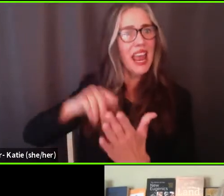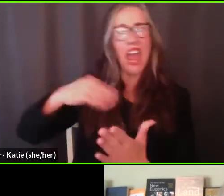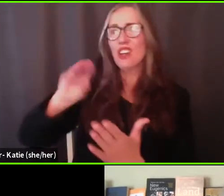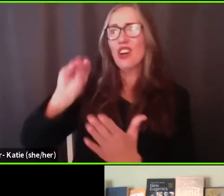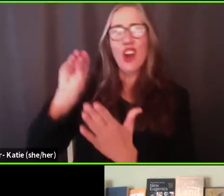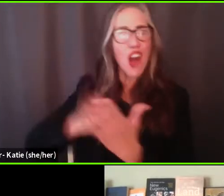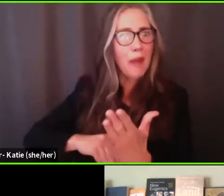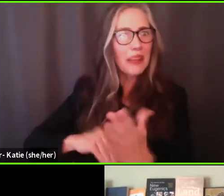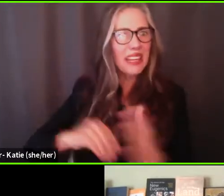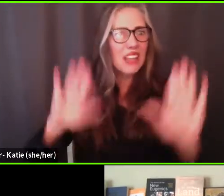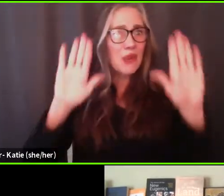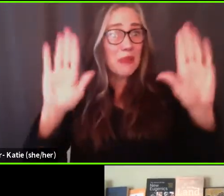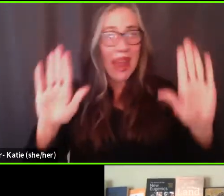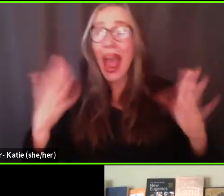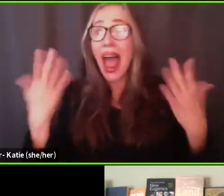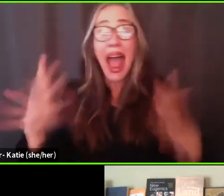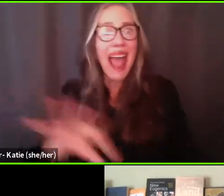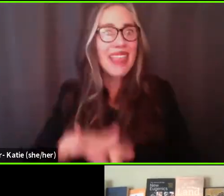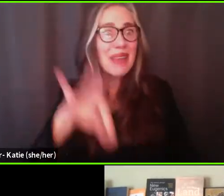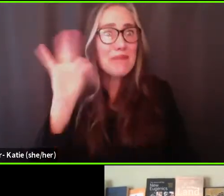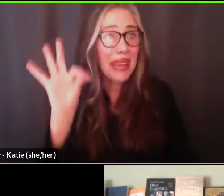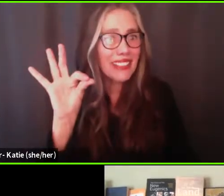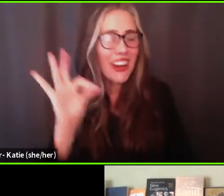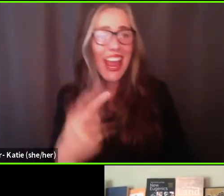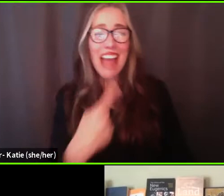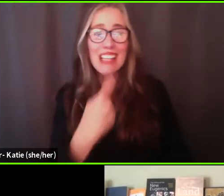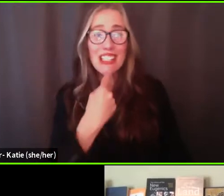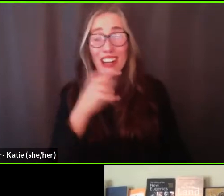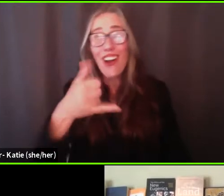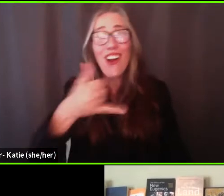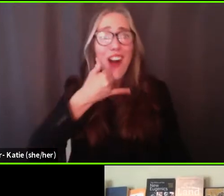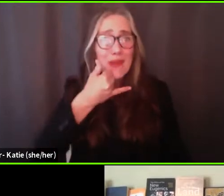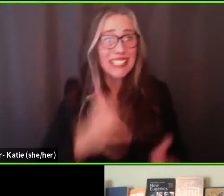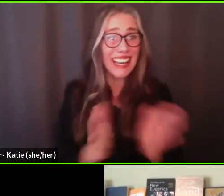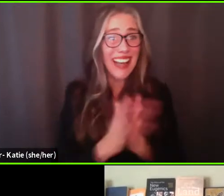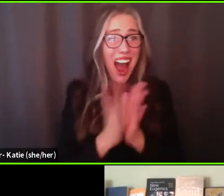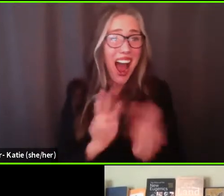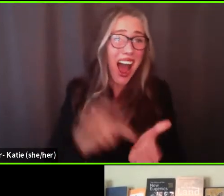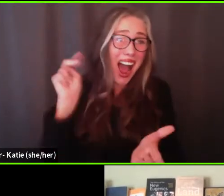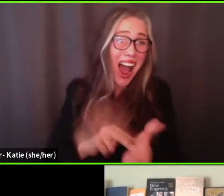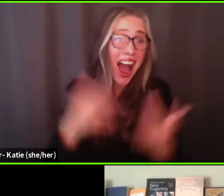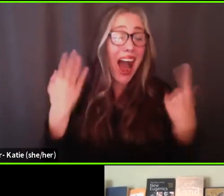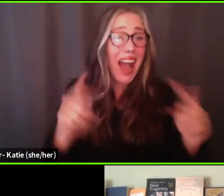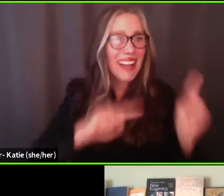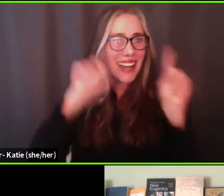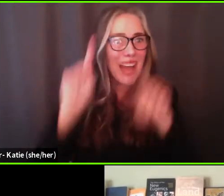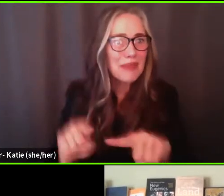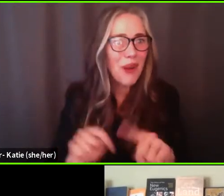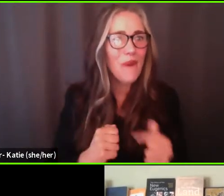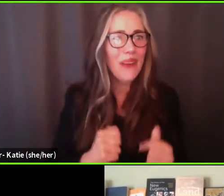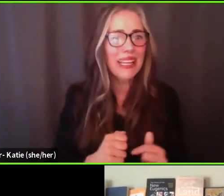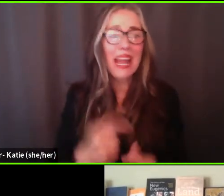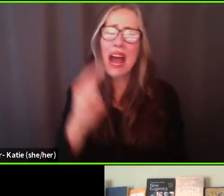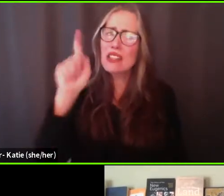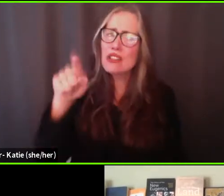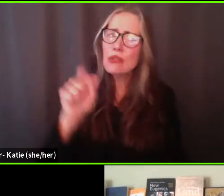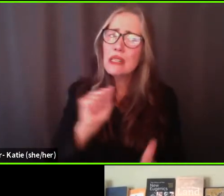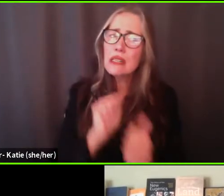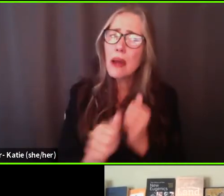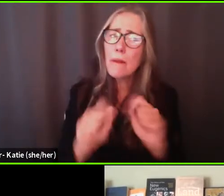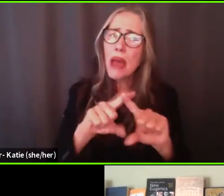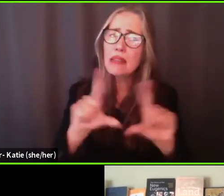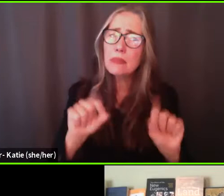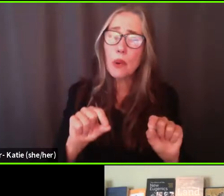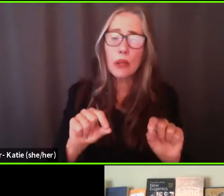picked and she calls me and she's like i got it i'm going to the u.n and i was like well you have to get the passport and she's like where are you talking about